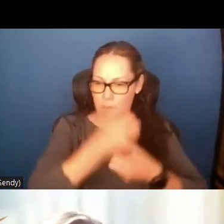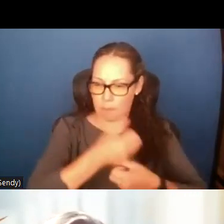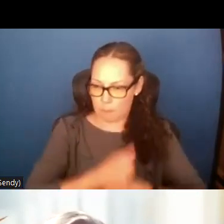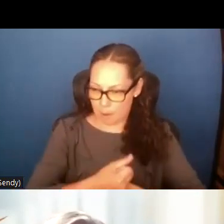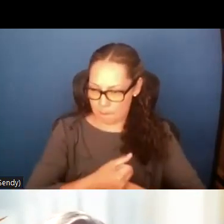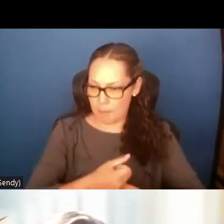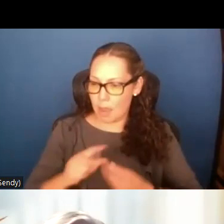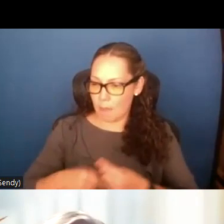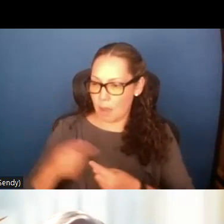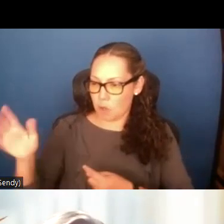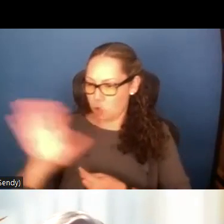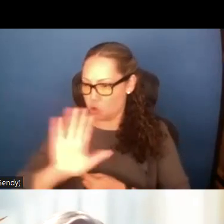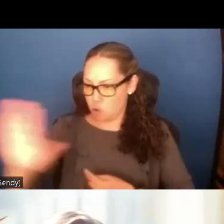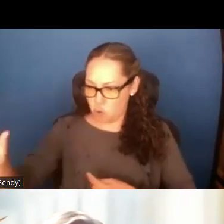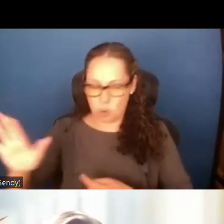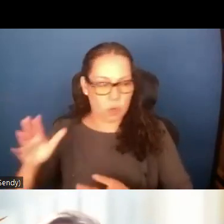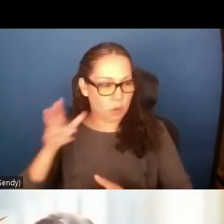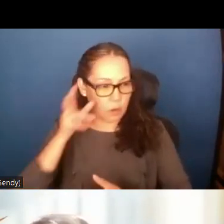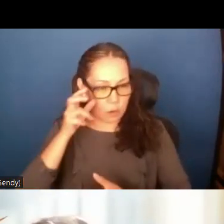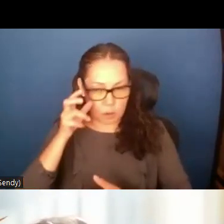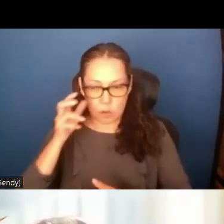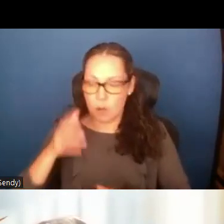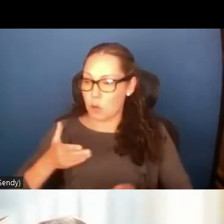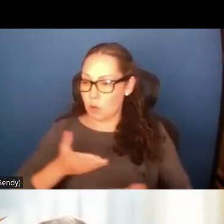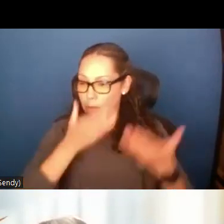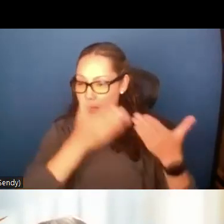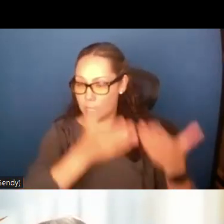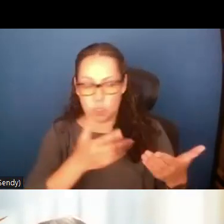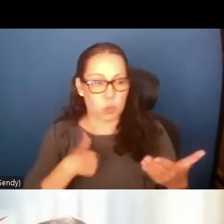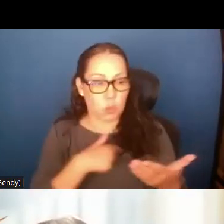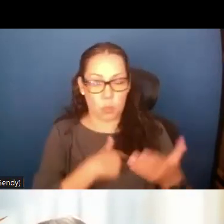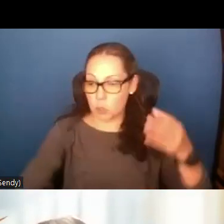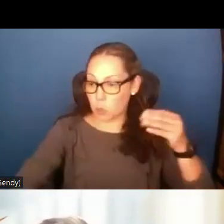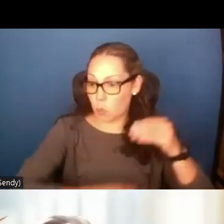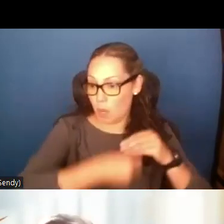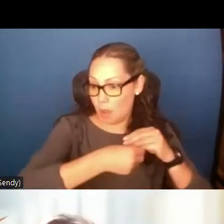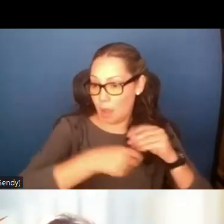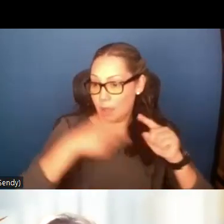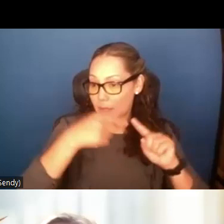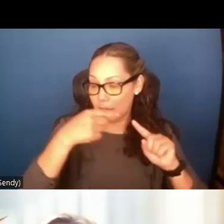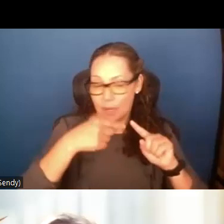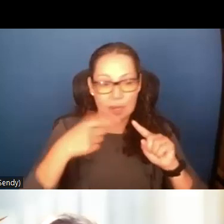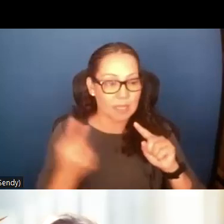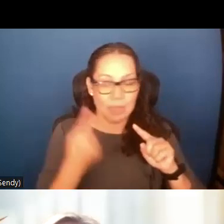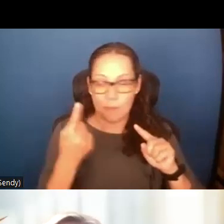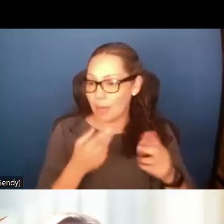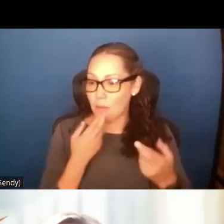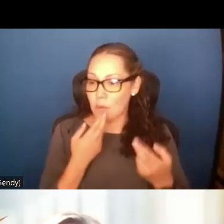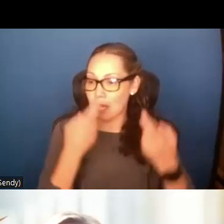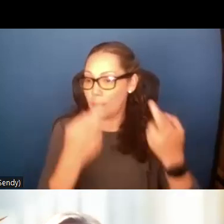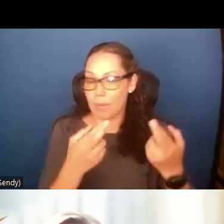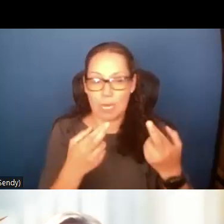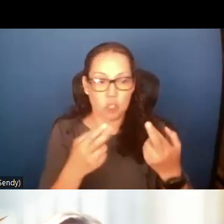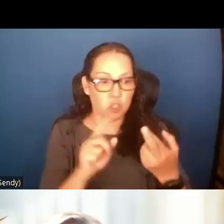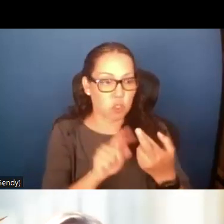recommendation here. Hearing from the group that we need to add into this some kind of recommendation